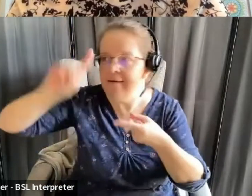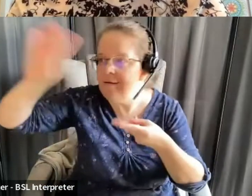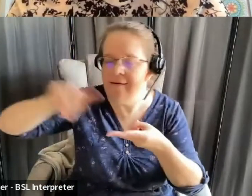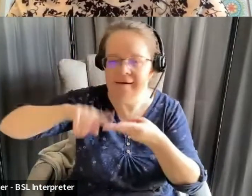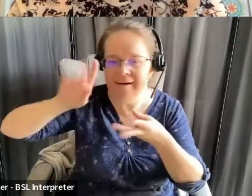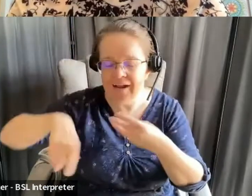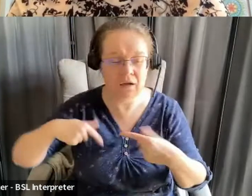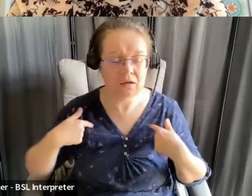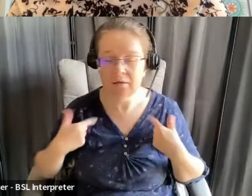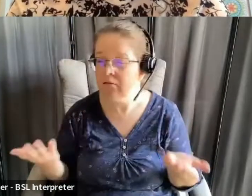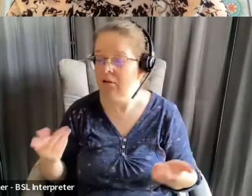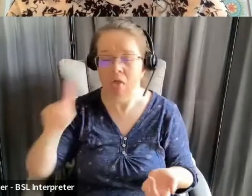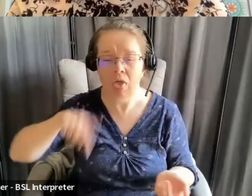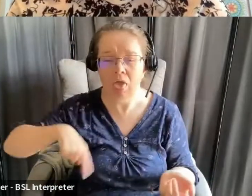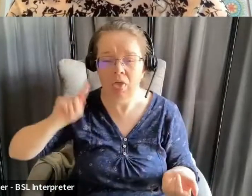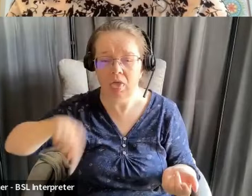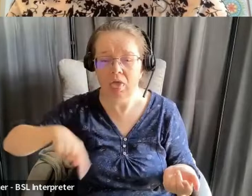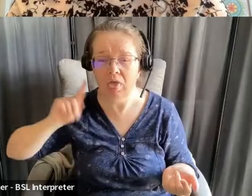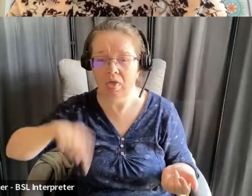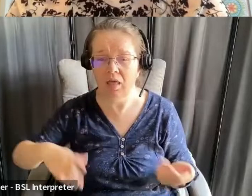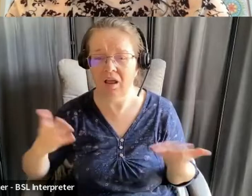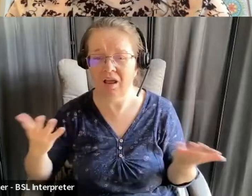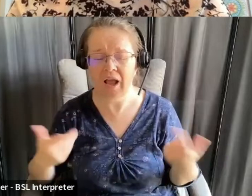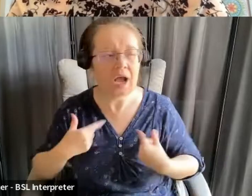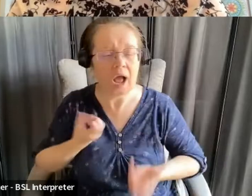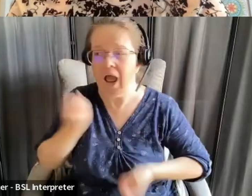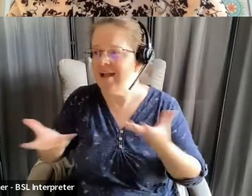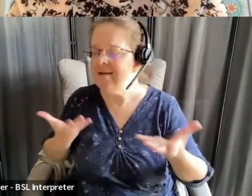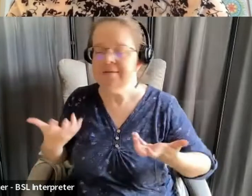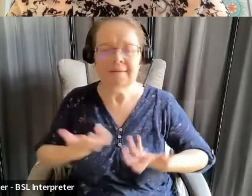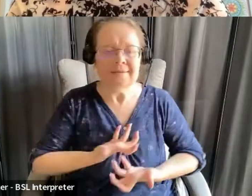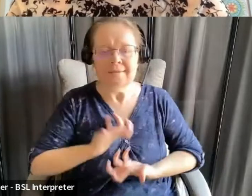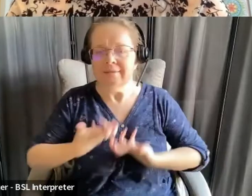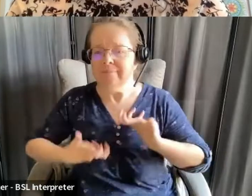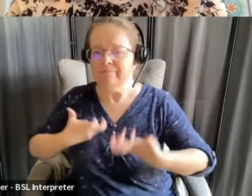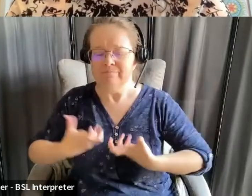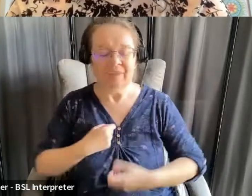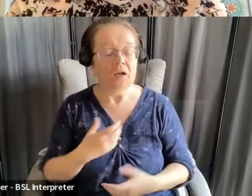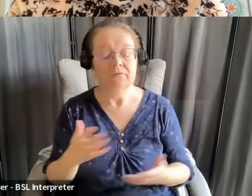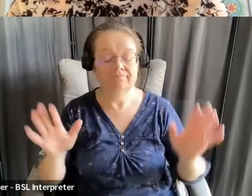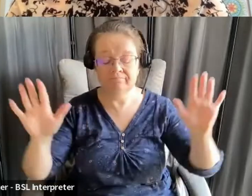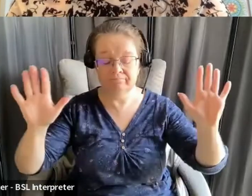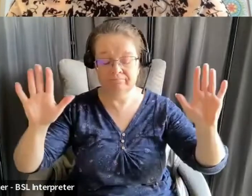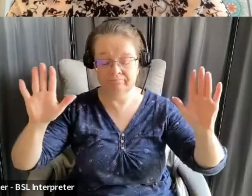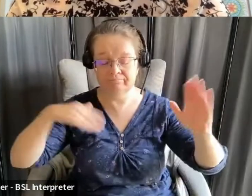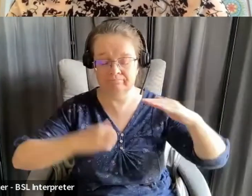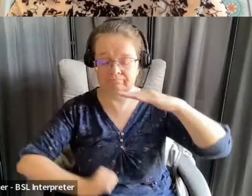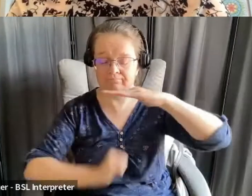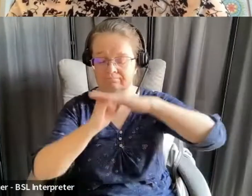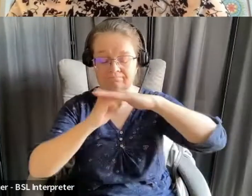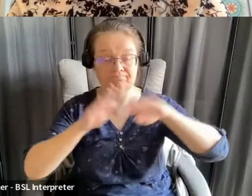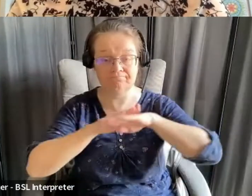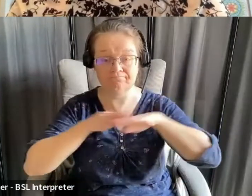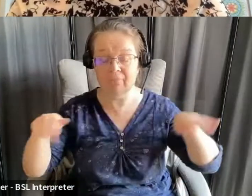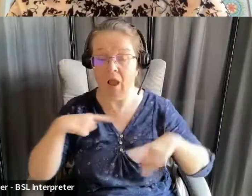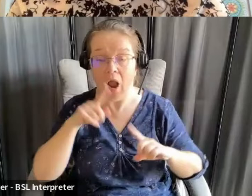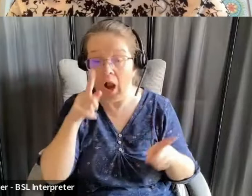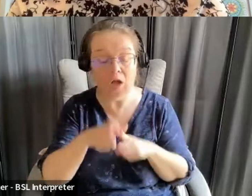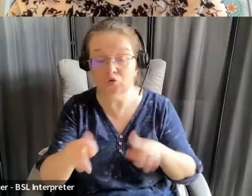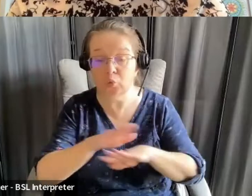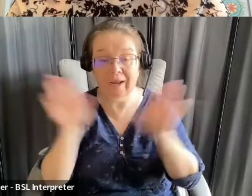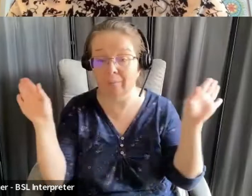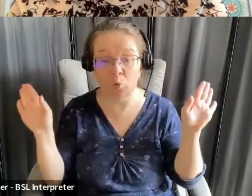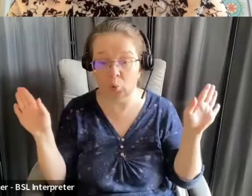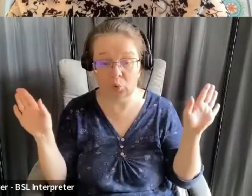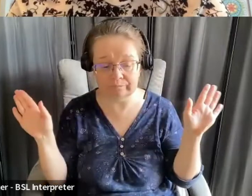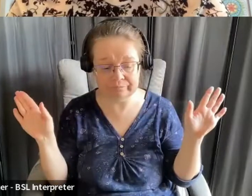that I just burst into tears, and it all come out, and I thought, I can't do this anymore. So I was